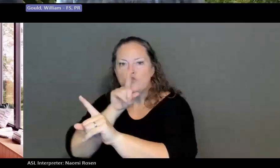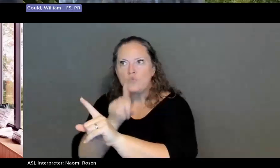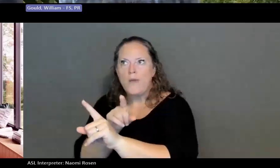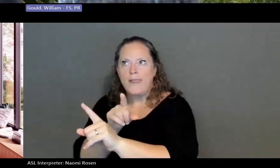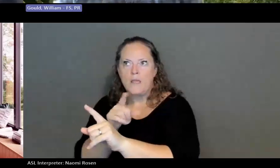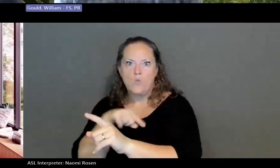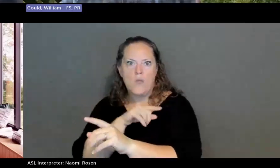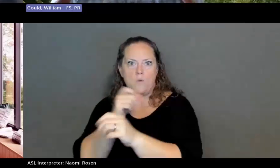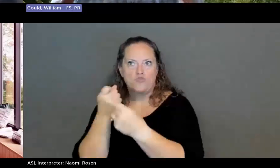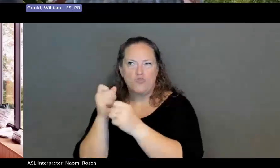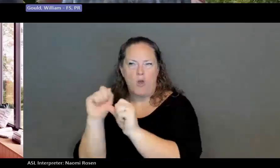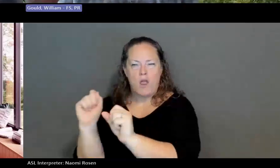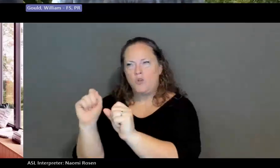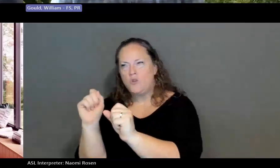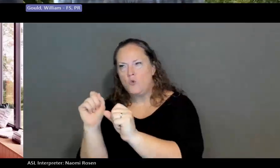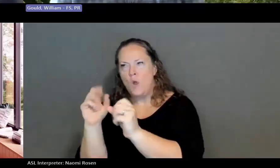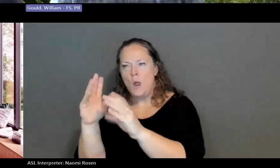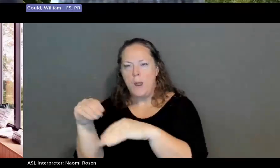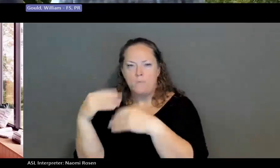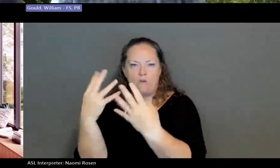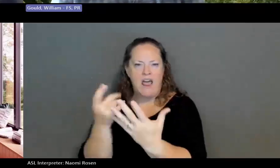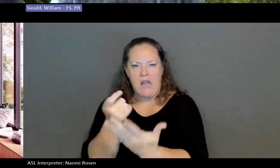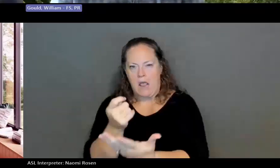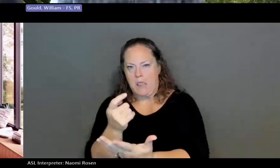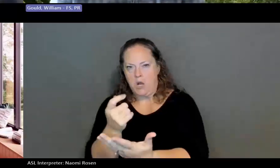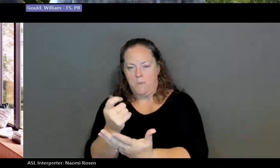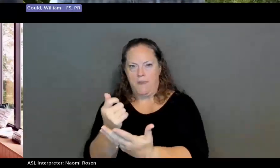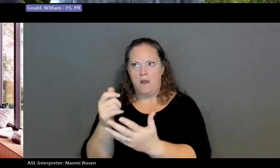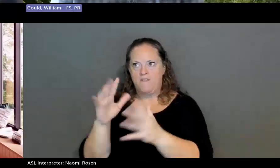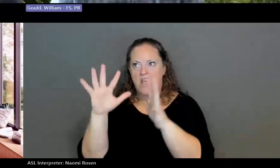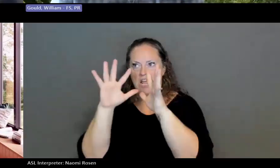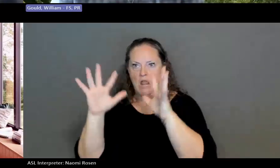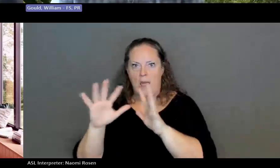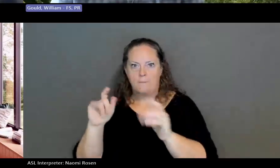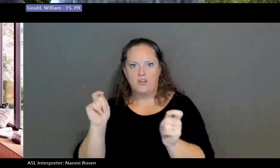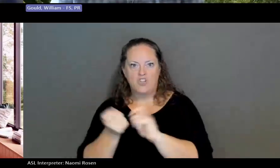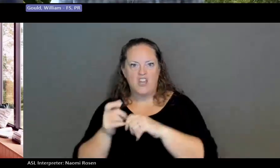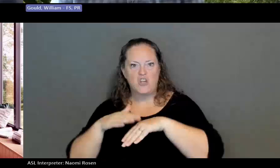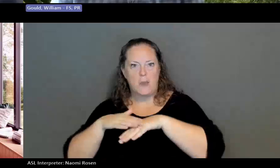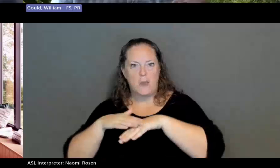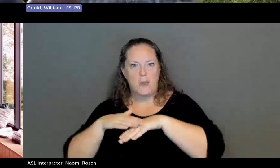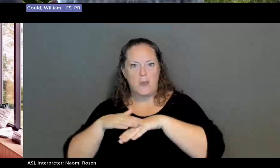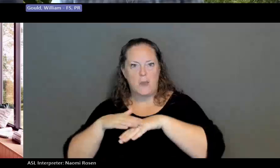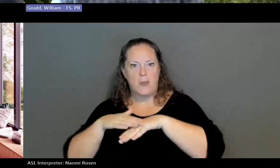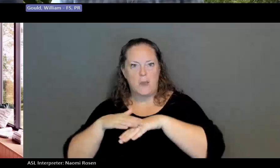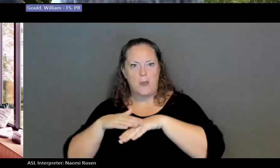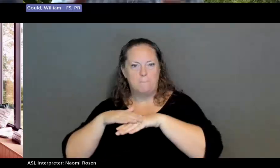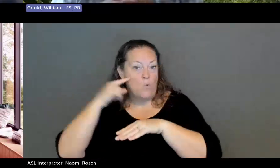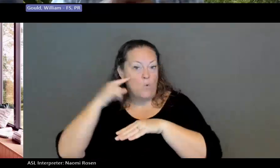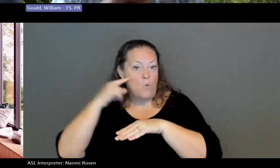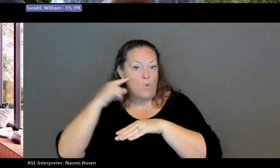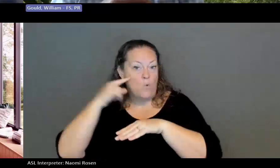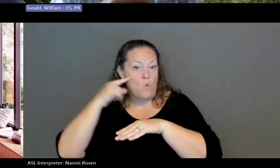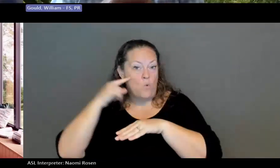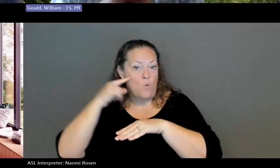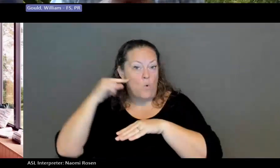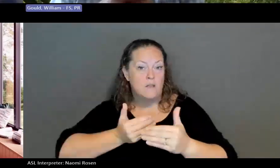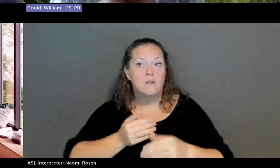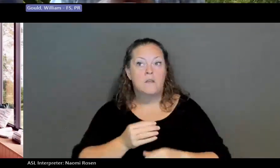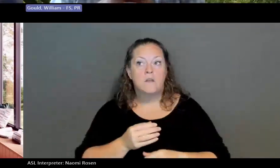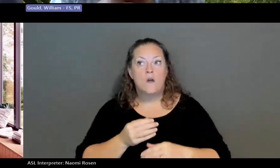provide a little bit of a climate change basics to this process and to bring into it some